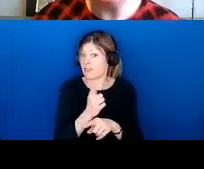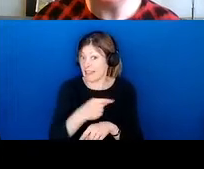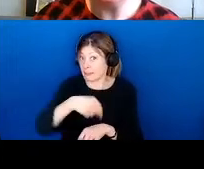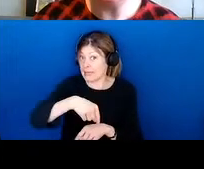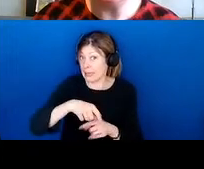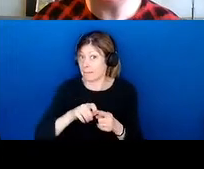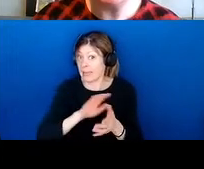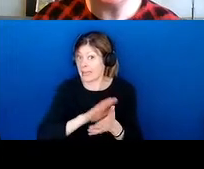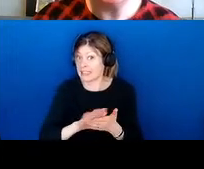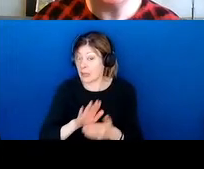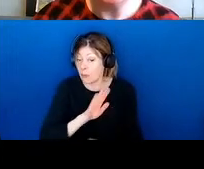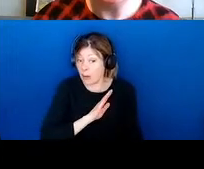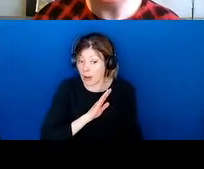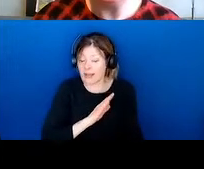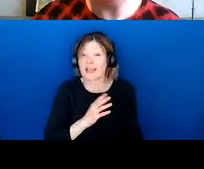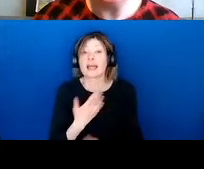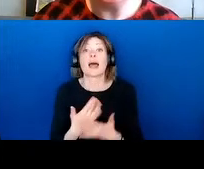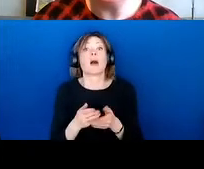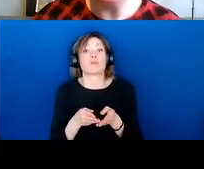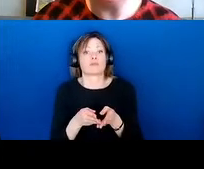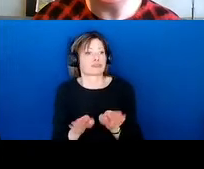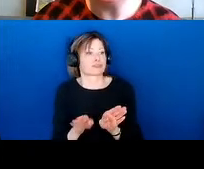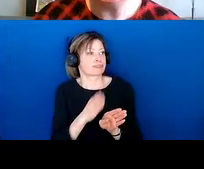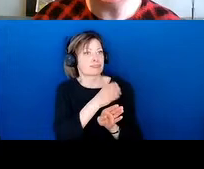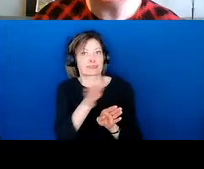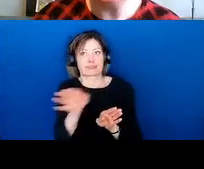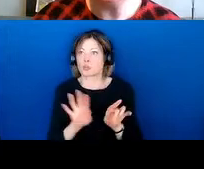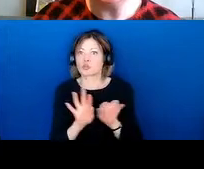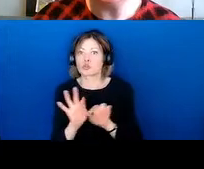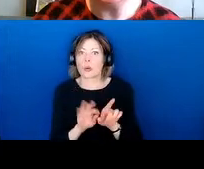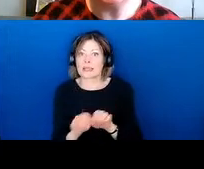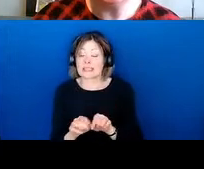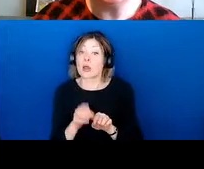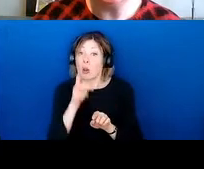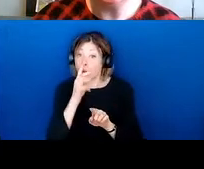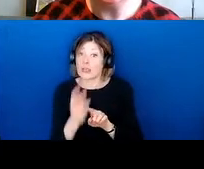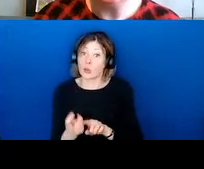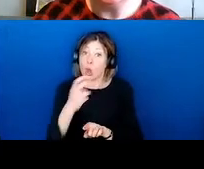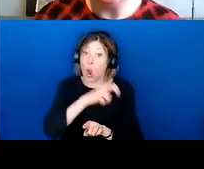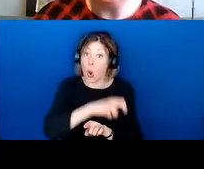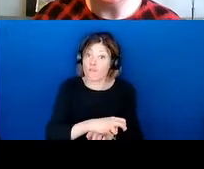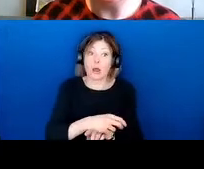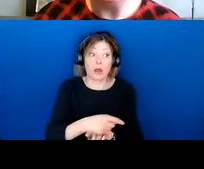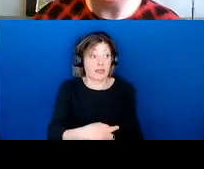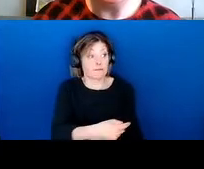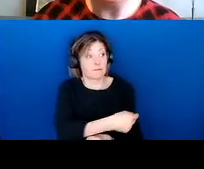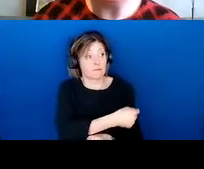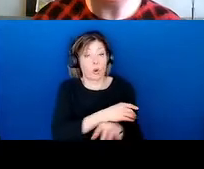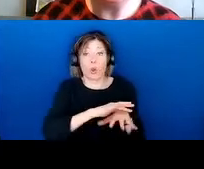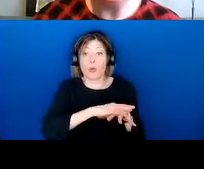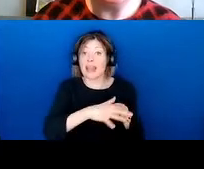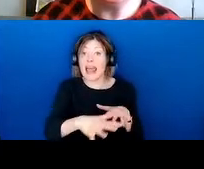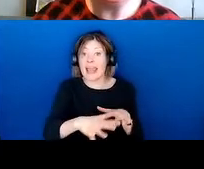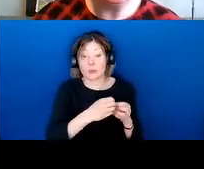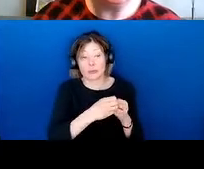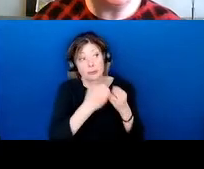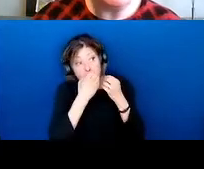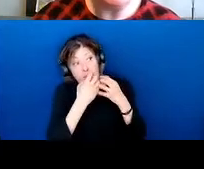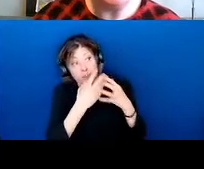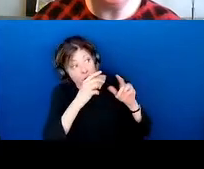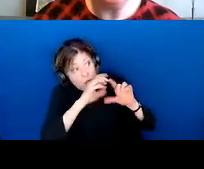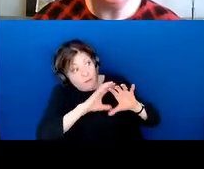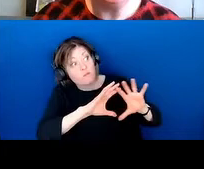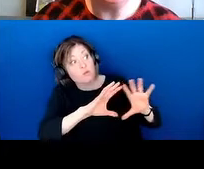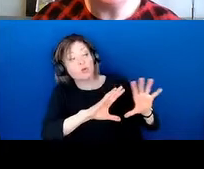Now we have a choice of routes back. We could go across the bridge and alongside the lake, with a lovely view across to the Vineyard and